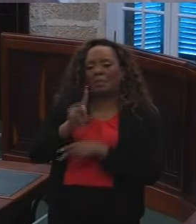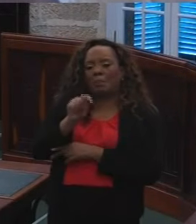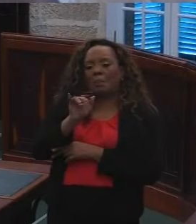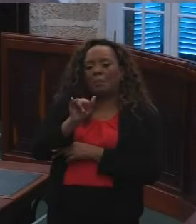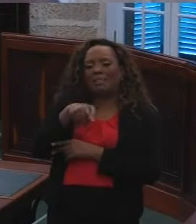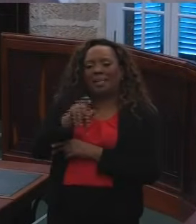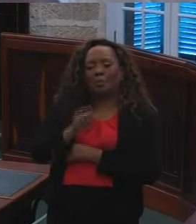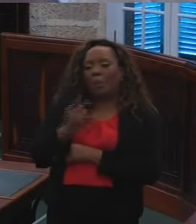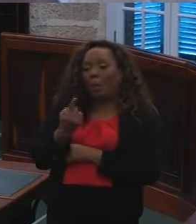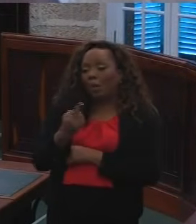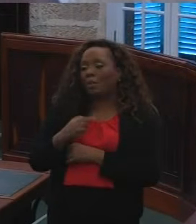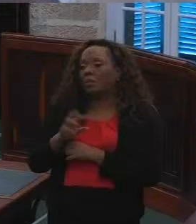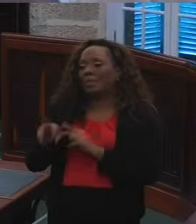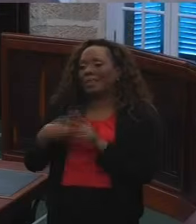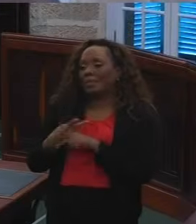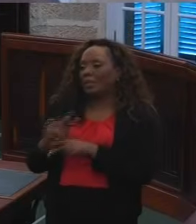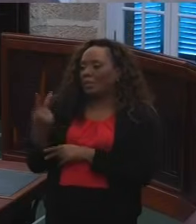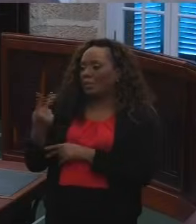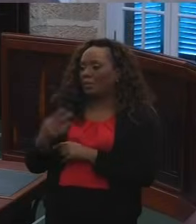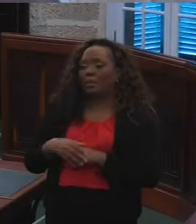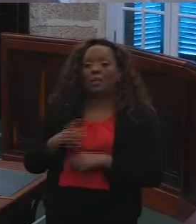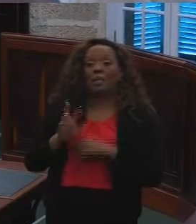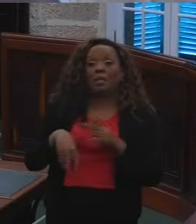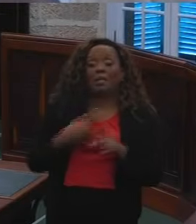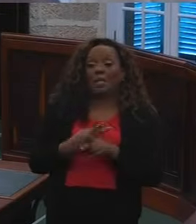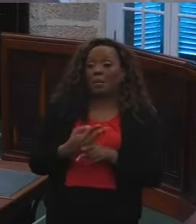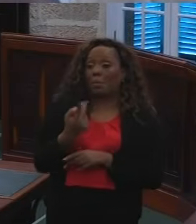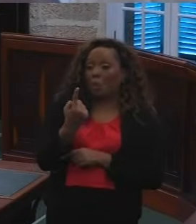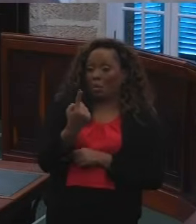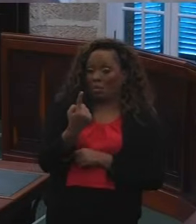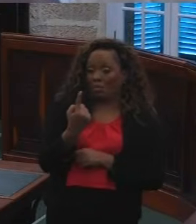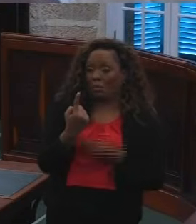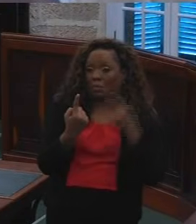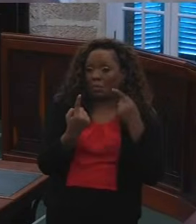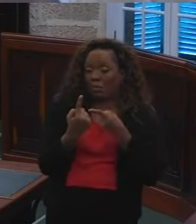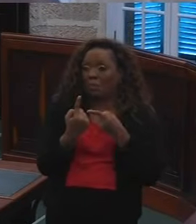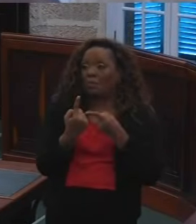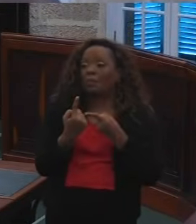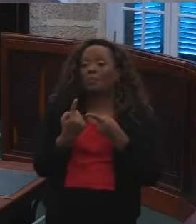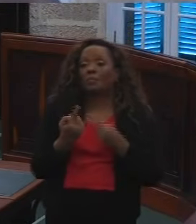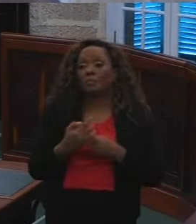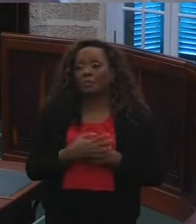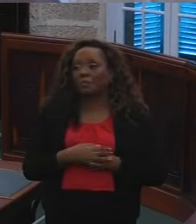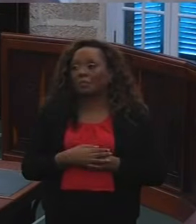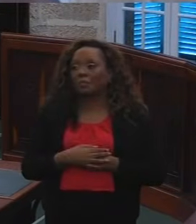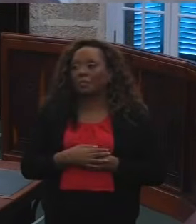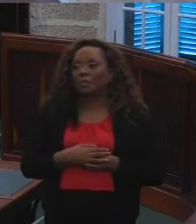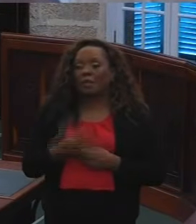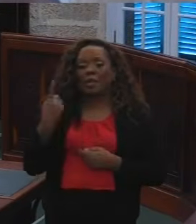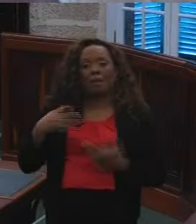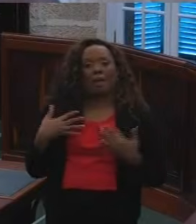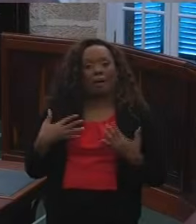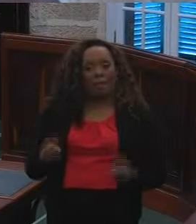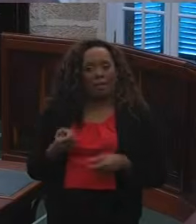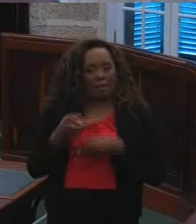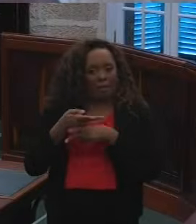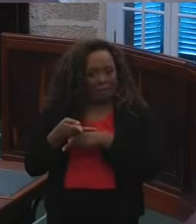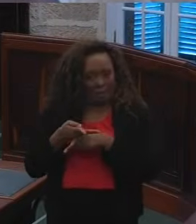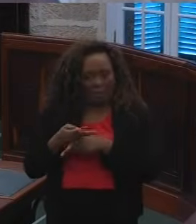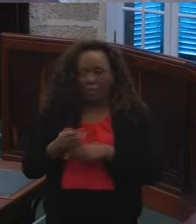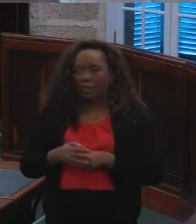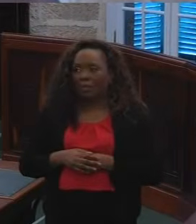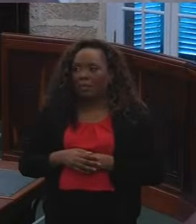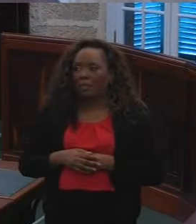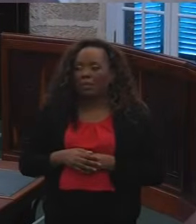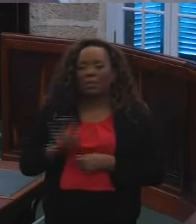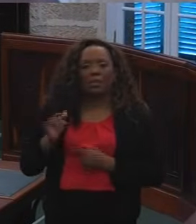legislation a little further, that Type 1 speaks to those facilities that offer health-related care, which are